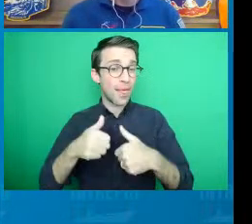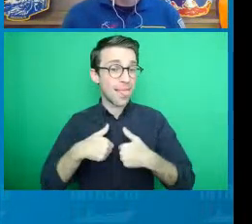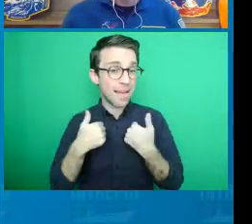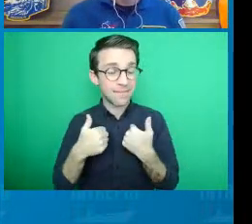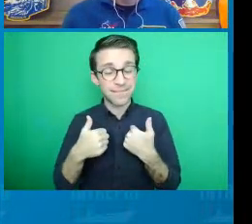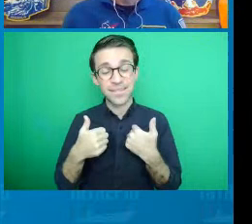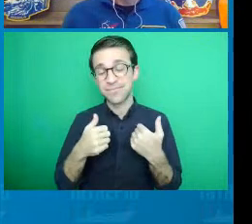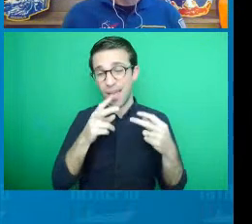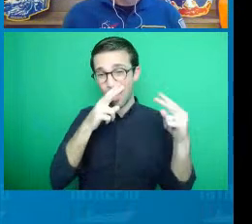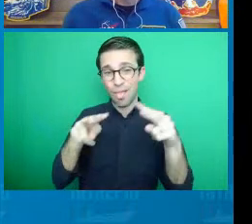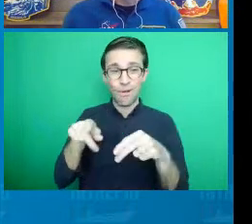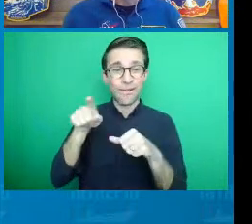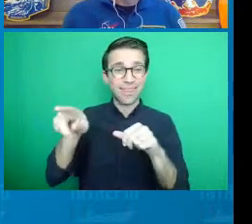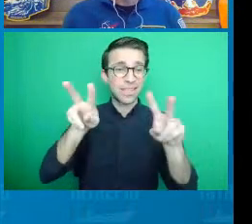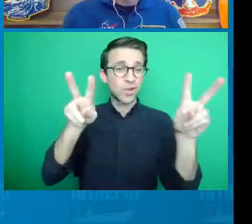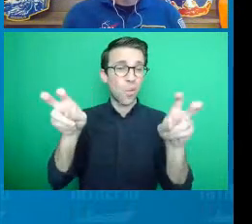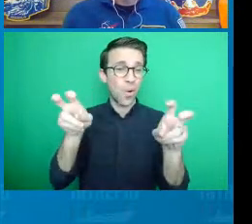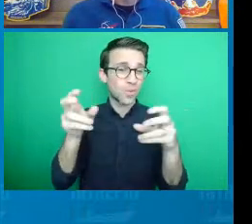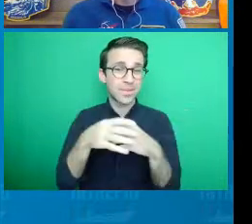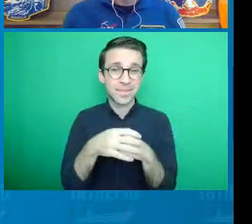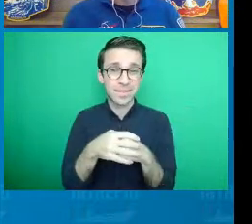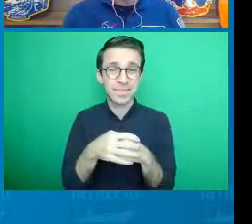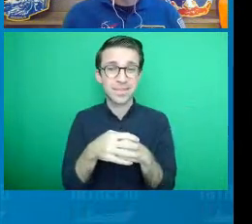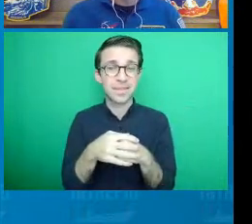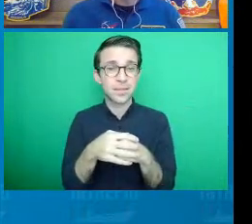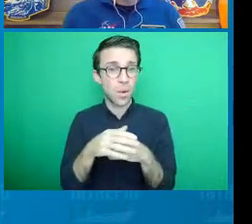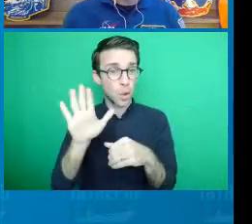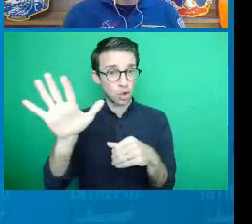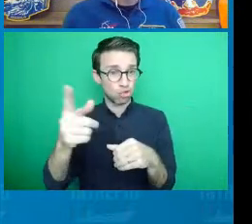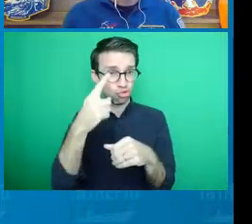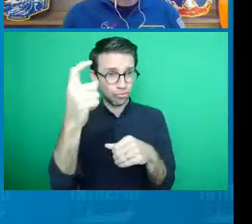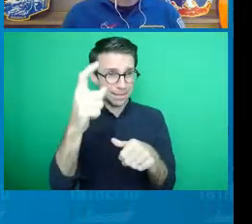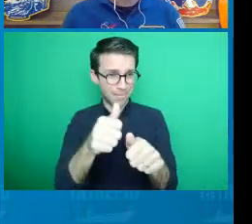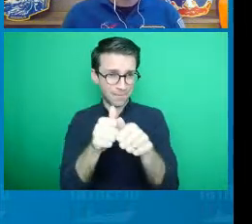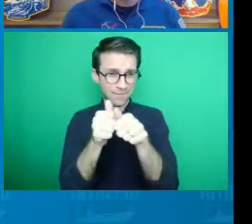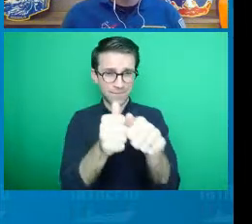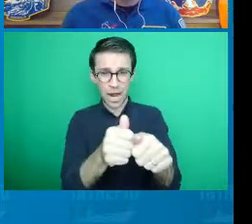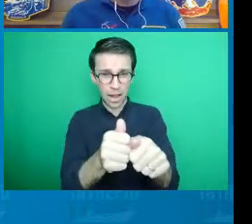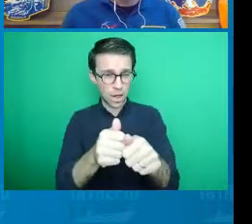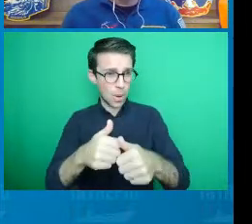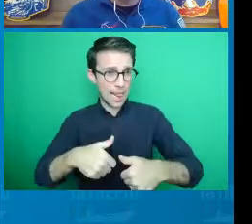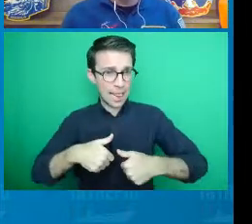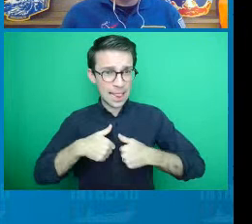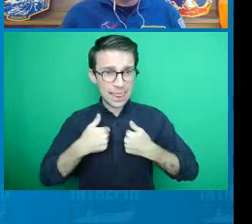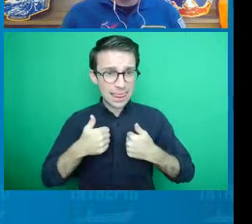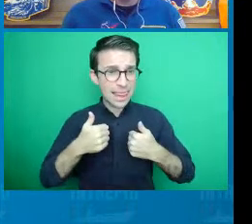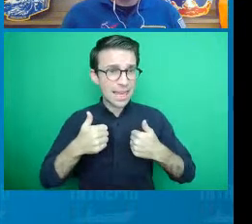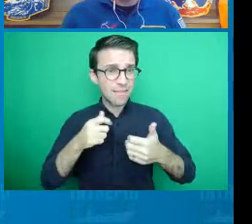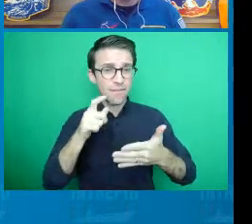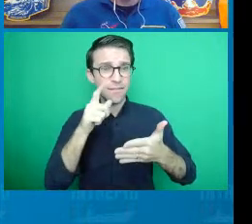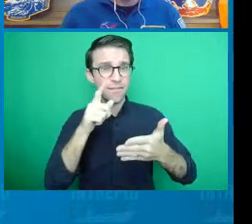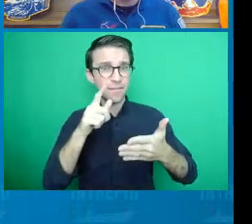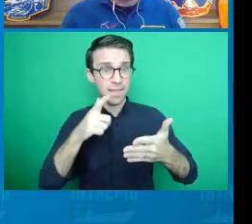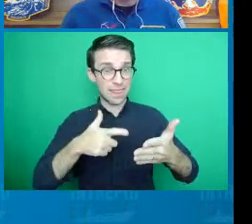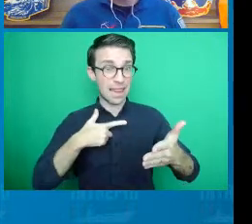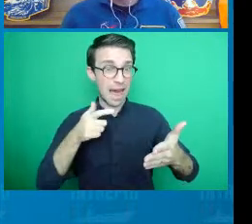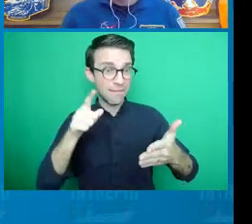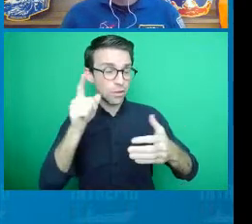Thoreau here, and go confidently in the direction of your dreams, live the life that you have imagined. And